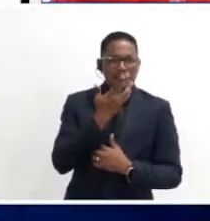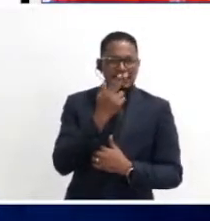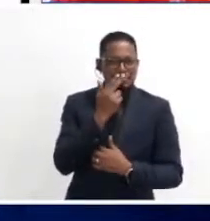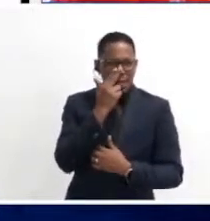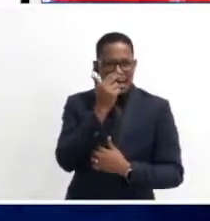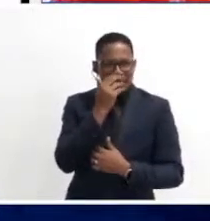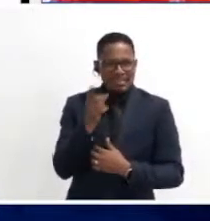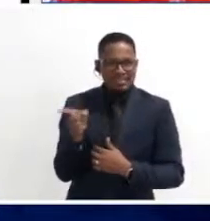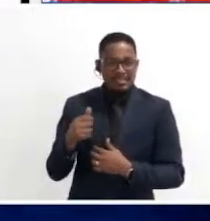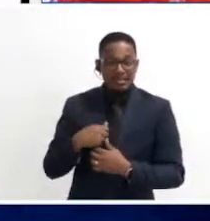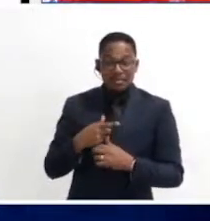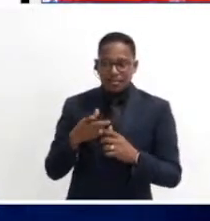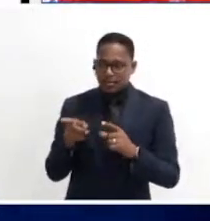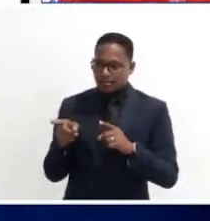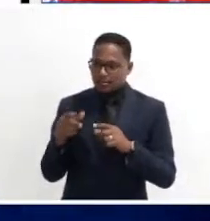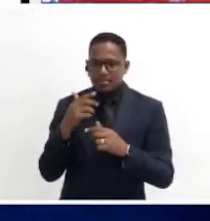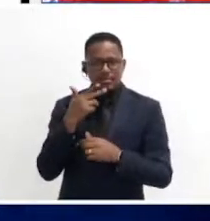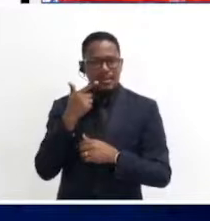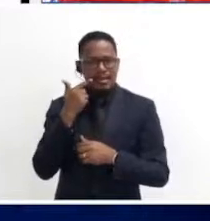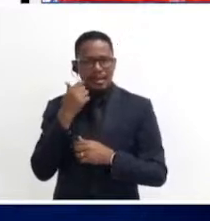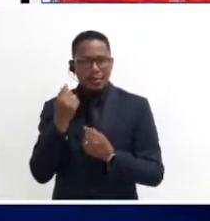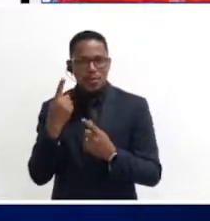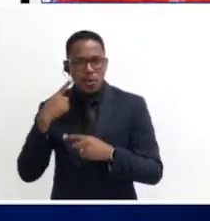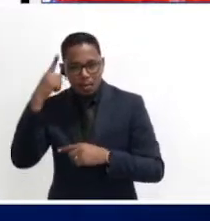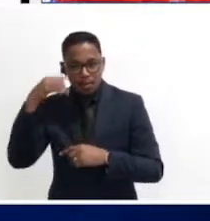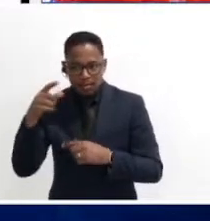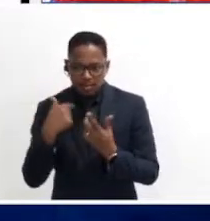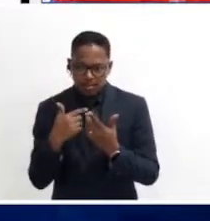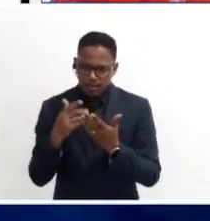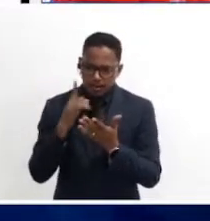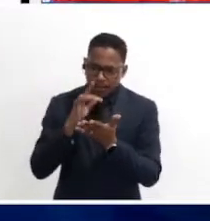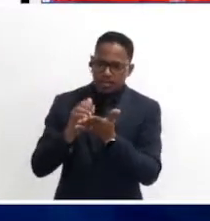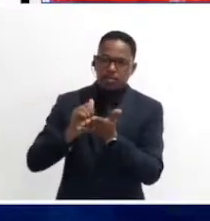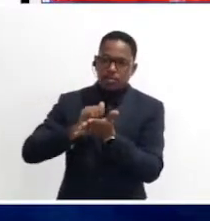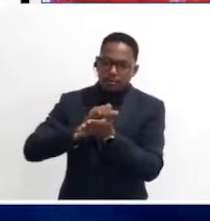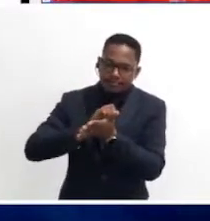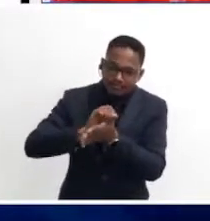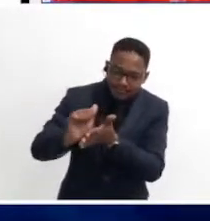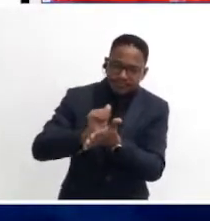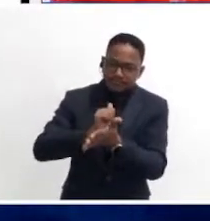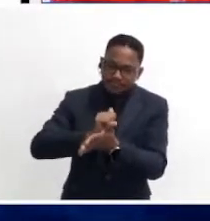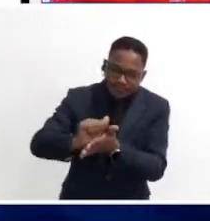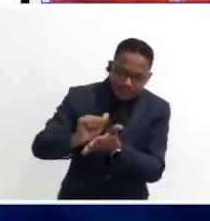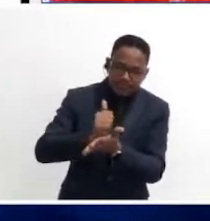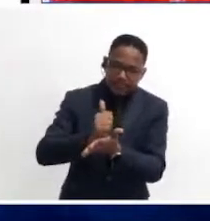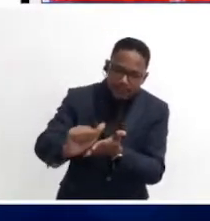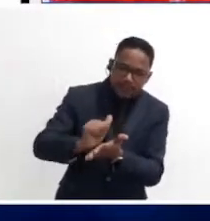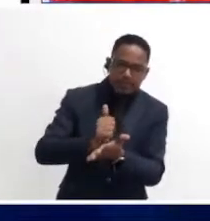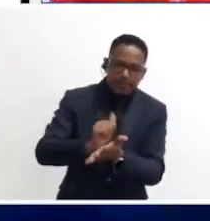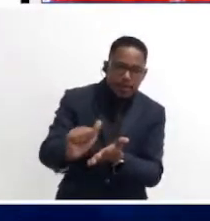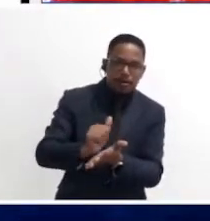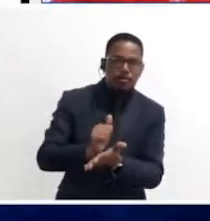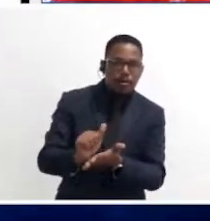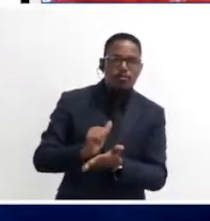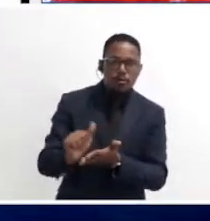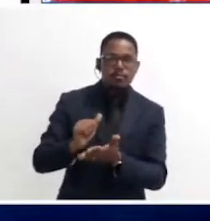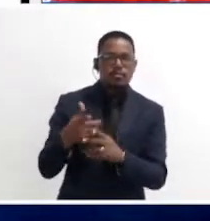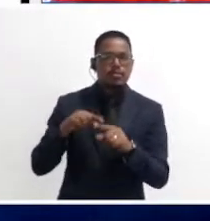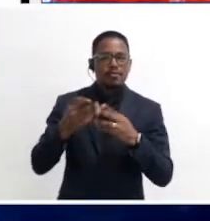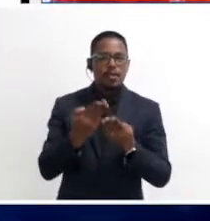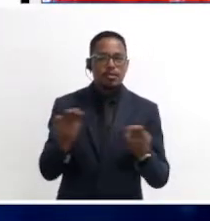grinding material. There's nothing very exotic about it other than you have to control it very well.